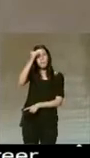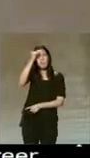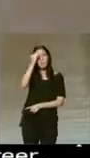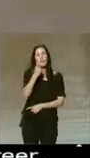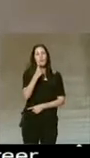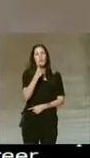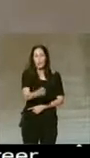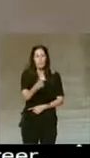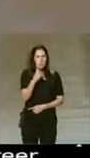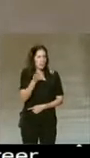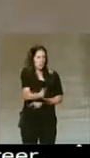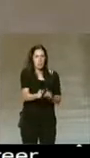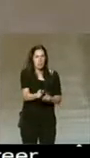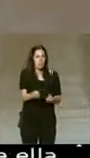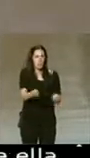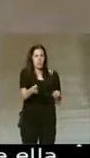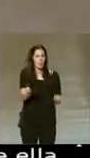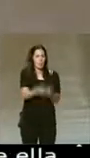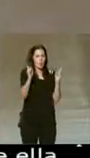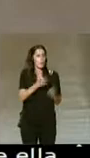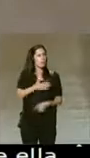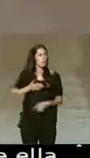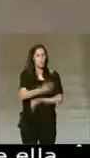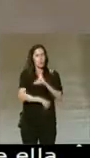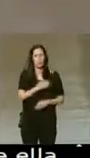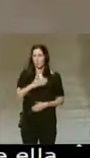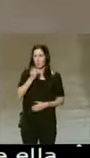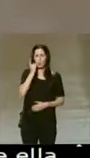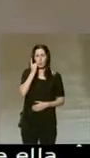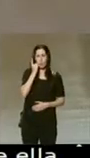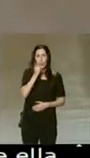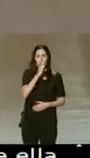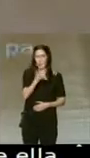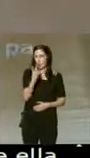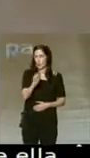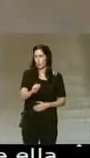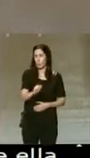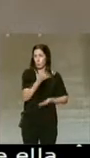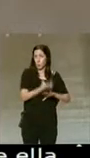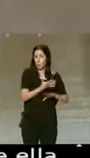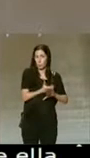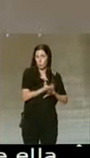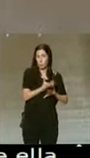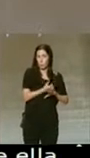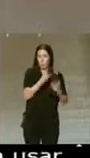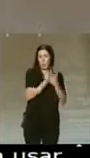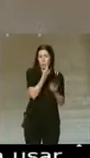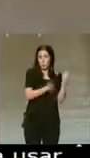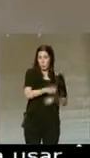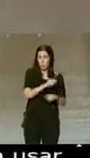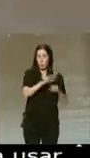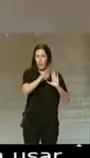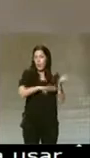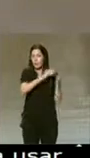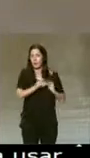she considered, she was saying that she would pay anything for it. And it just took us 2 minutes to download the application from the